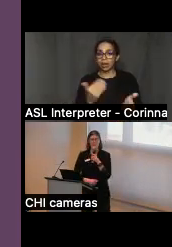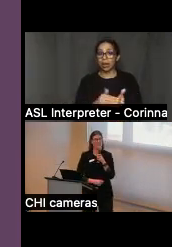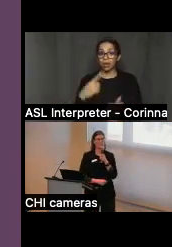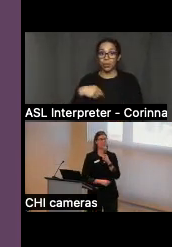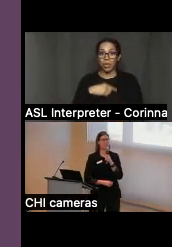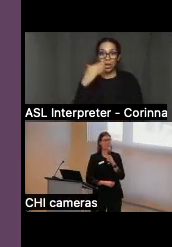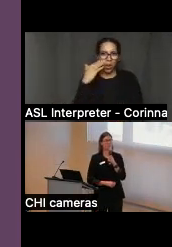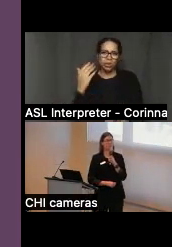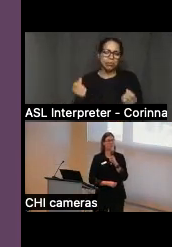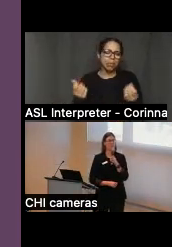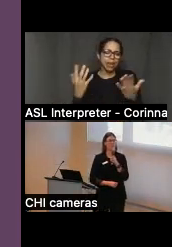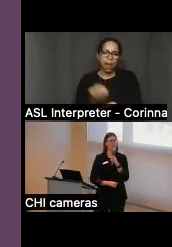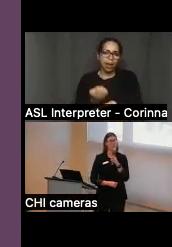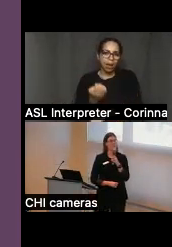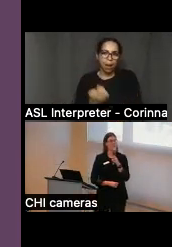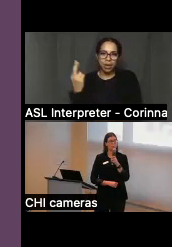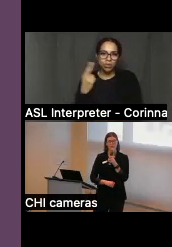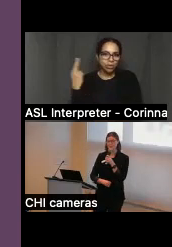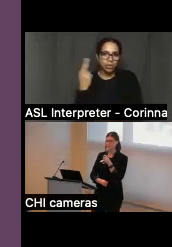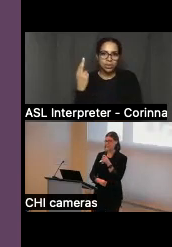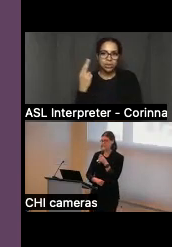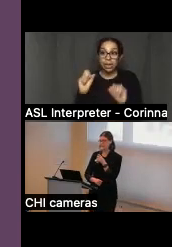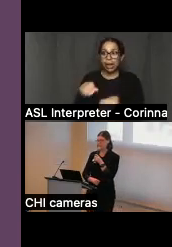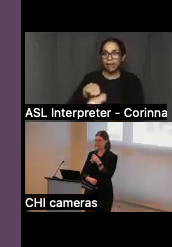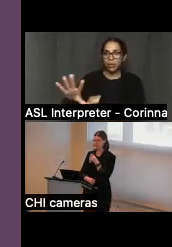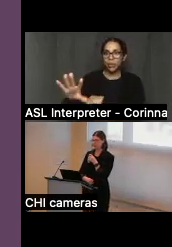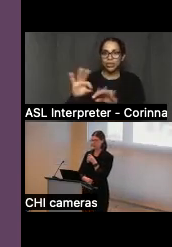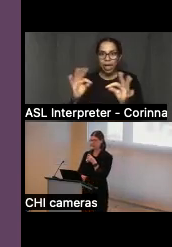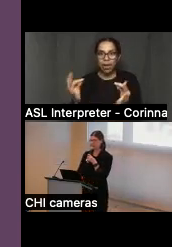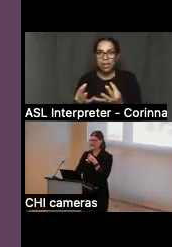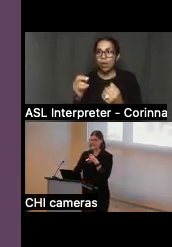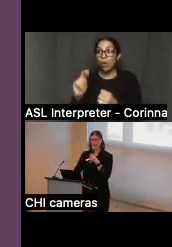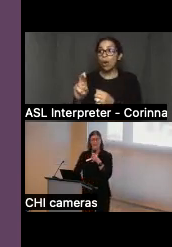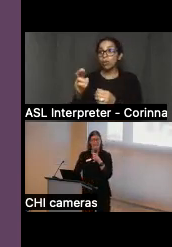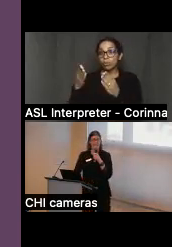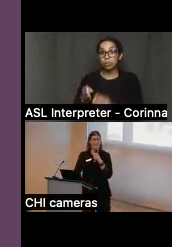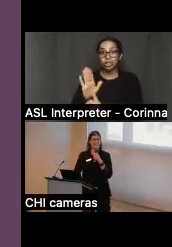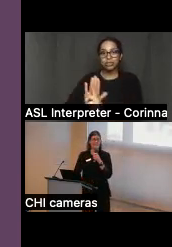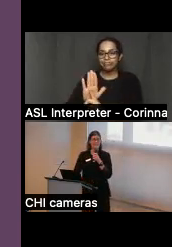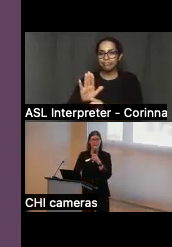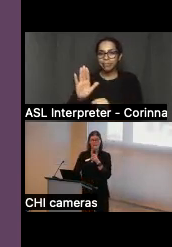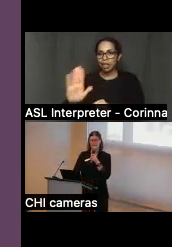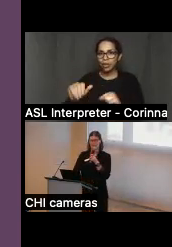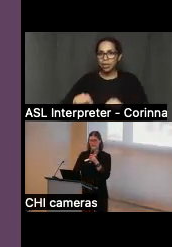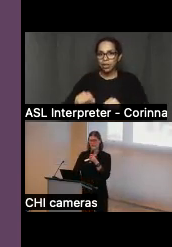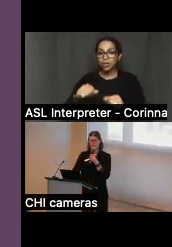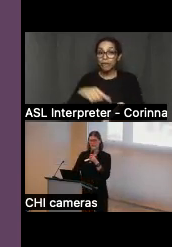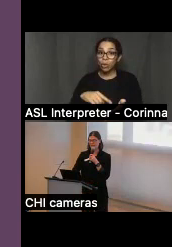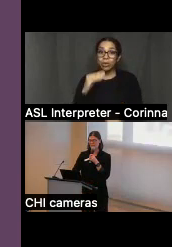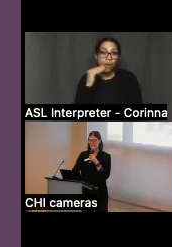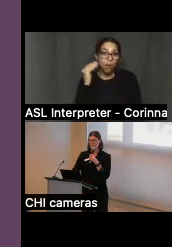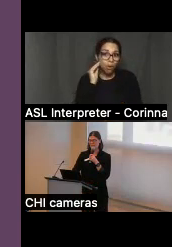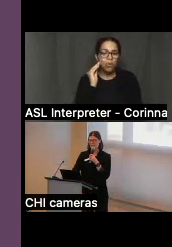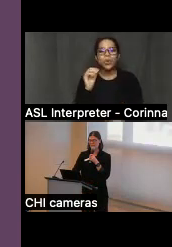economic factors that influence a family or person's ability to afford their home. And we can see here that it differs